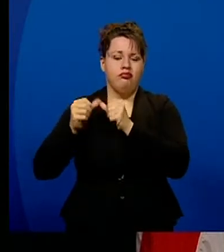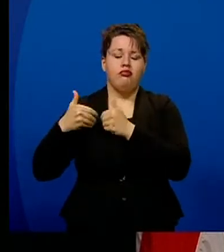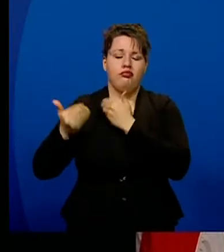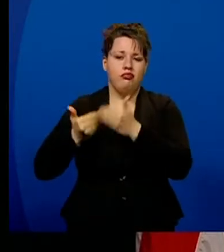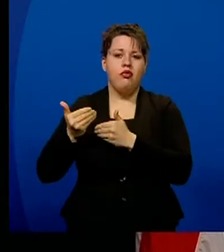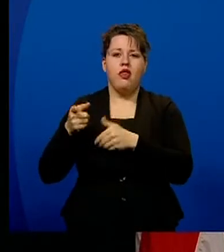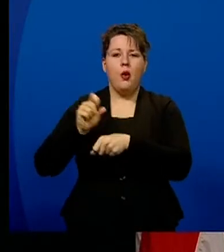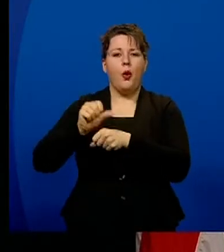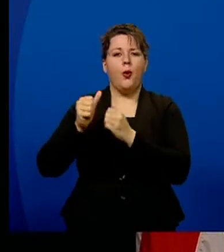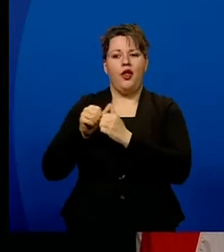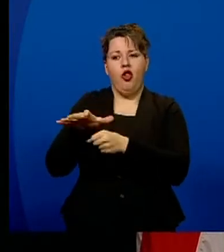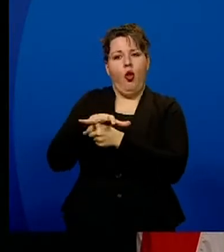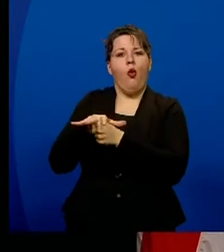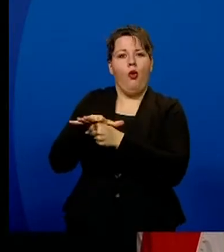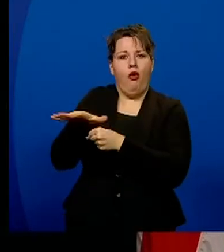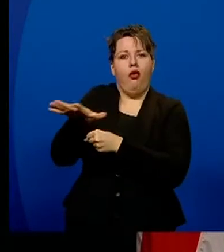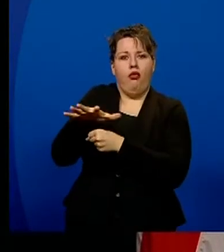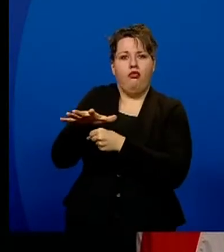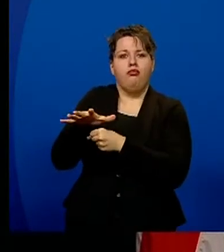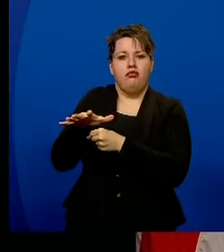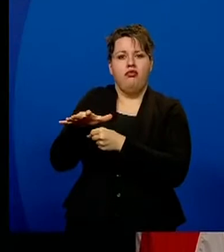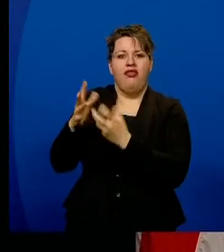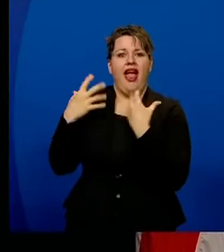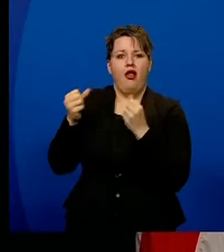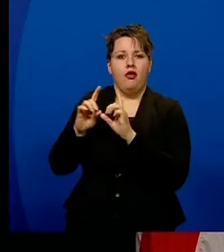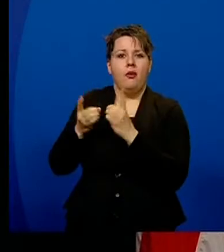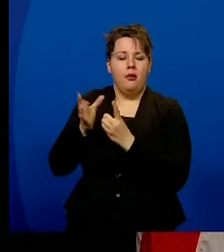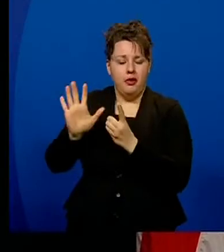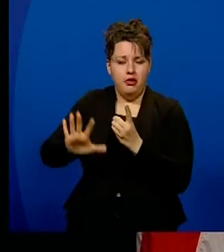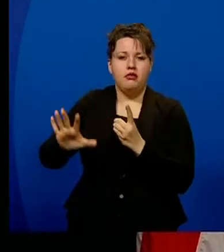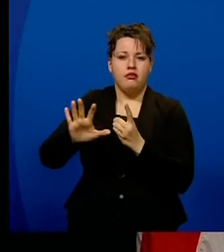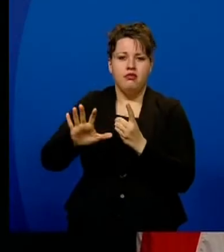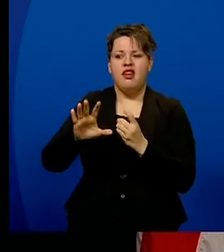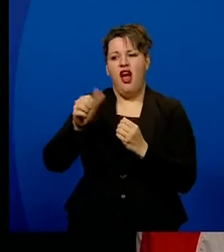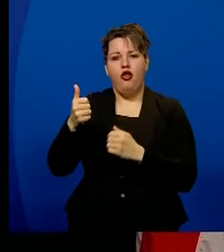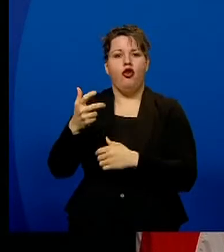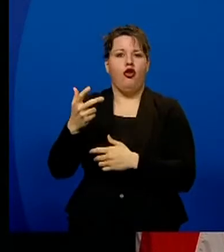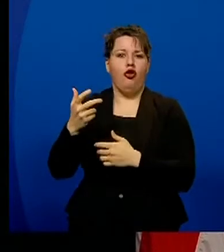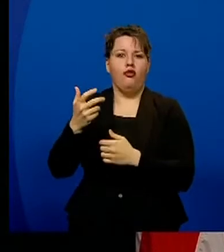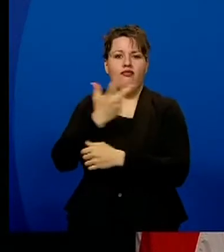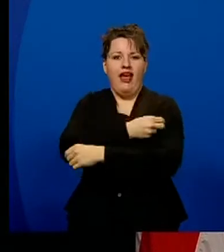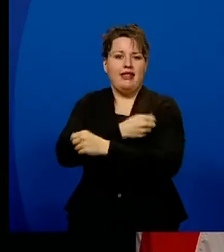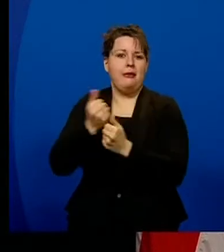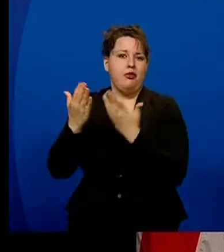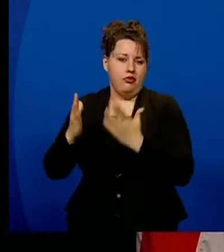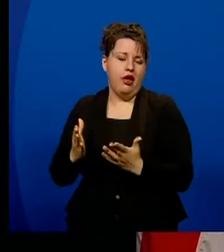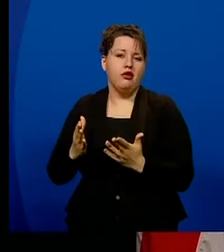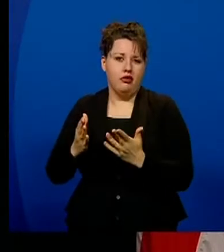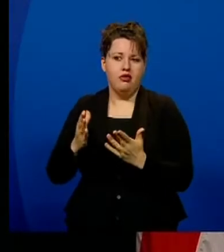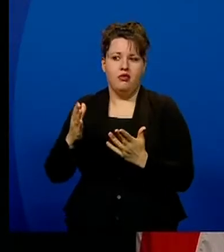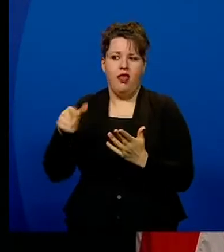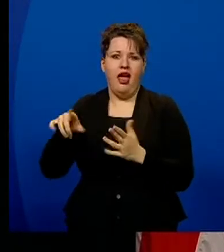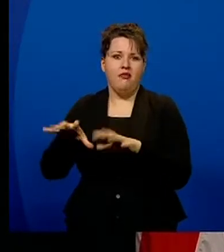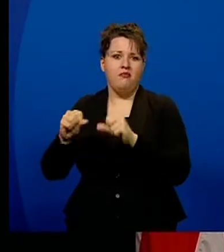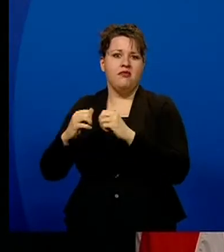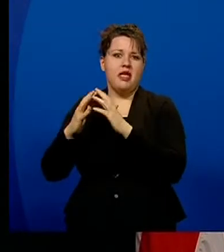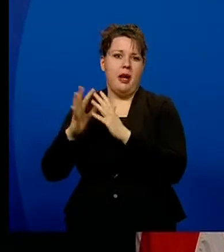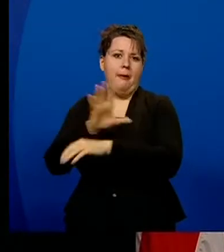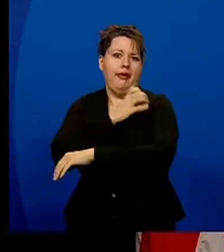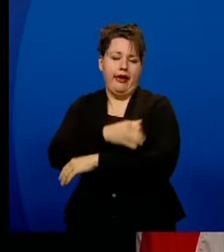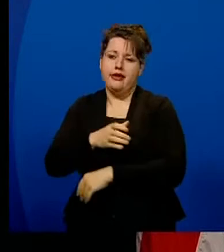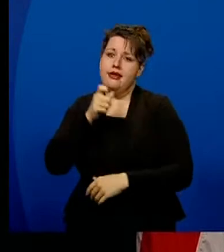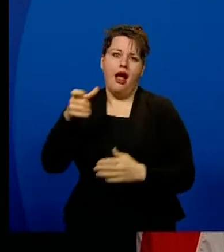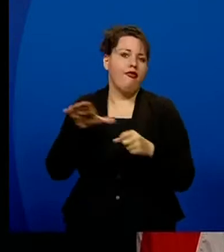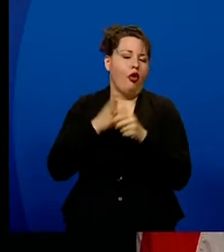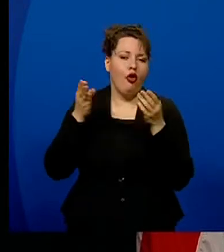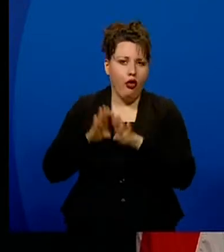working with their local public health departments or other vaccine providers to host clinics for their employees. So it's not that it's been completely shut